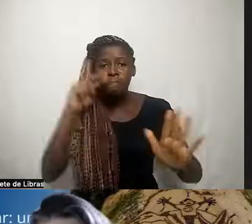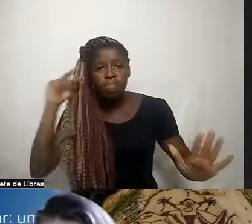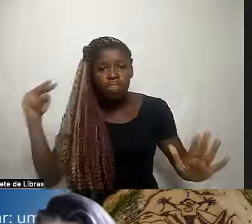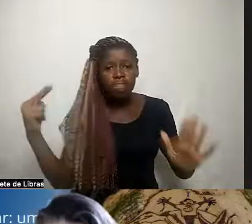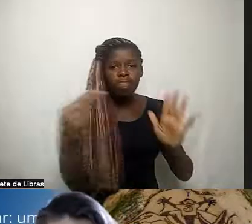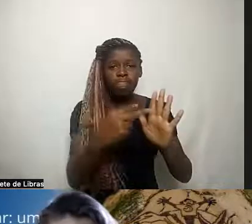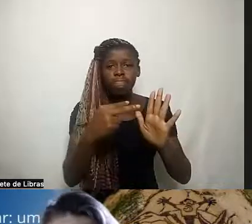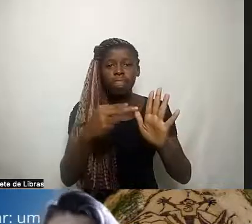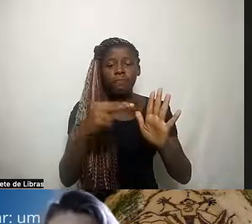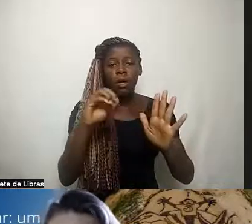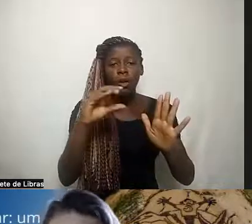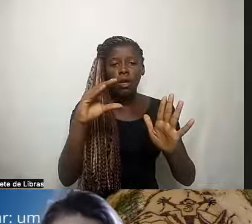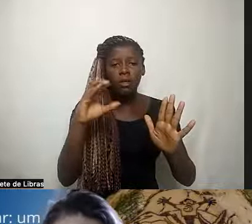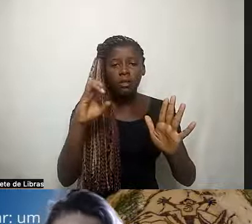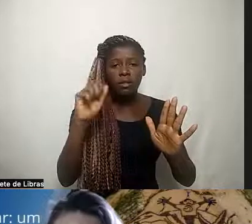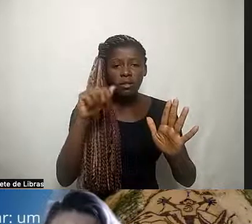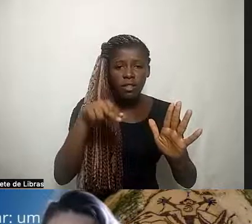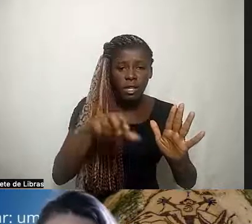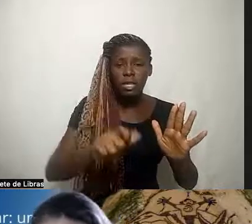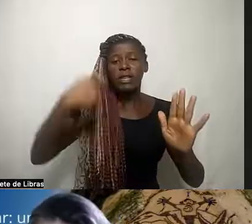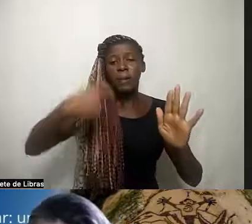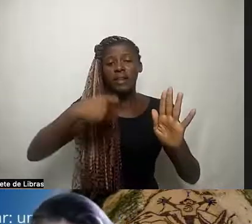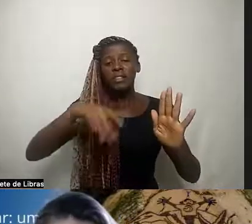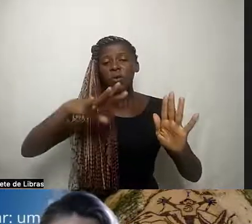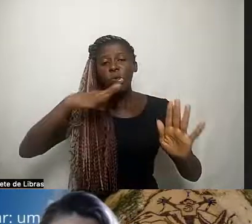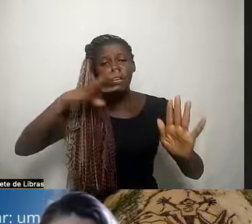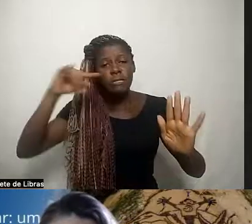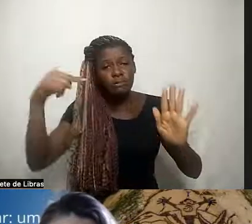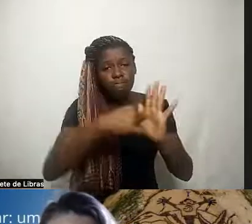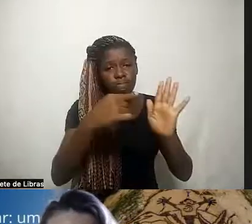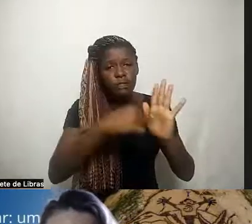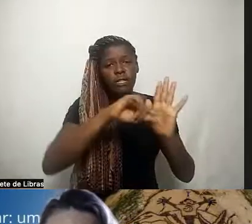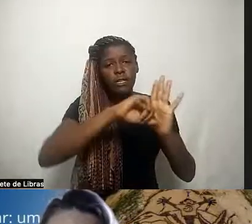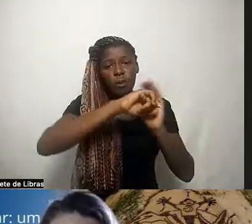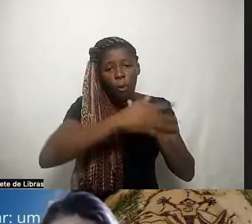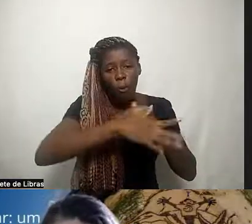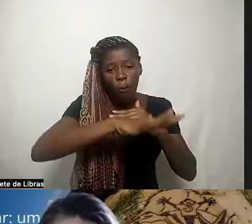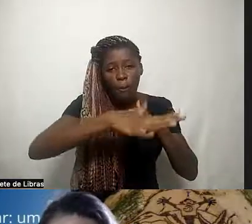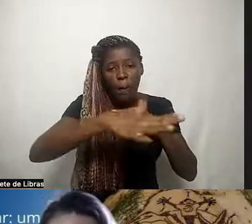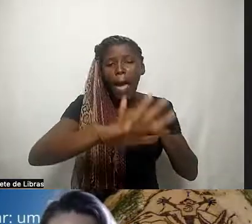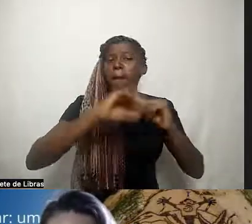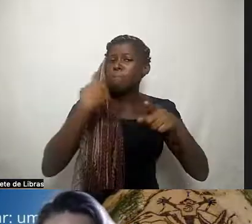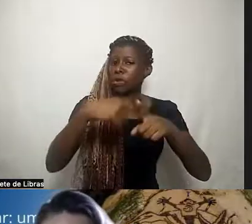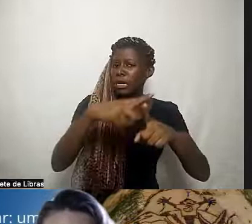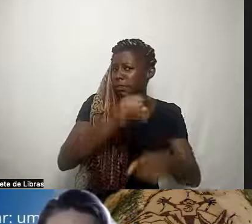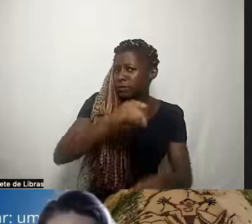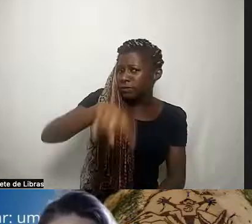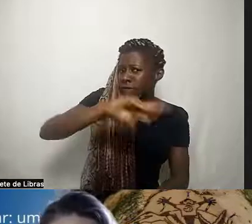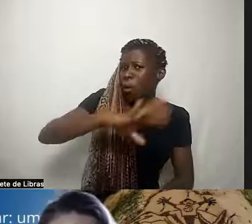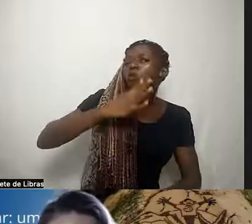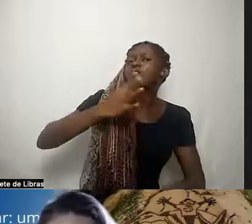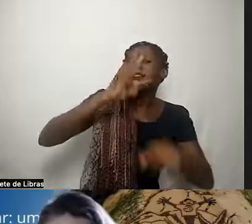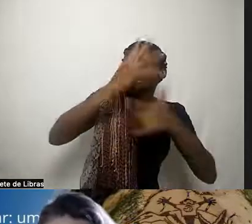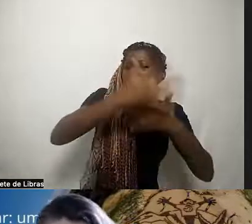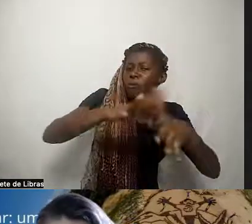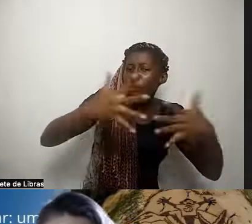showing the importance of the ocean, that it's our garden, and we are trying to engage in people, and that it's important for everybody to get